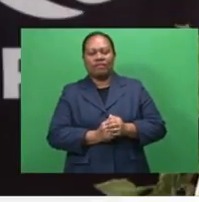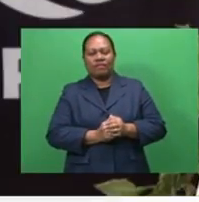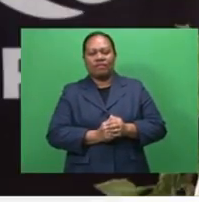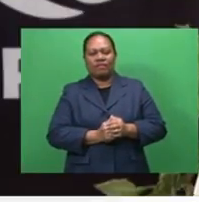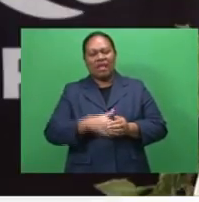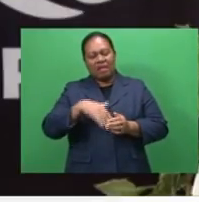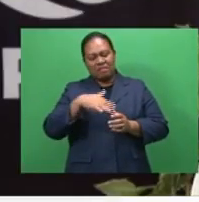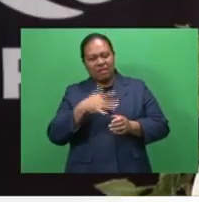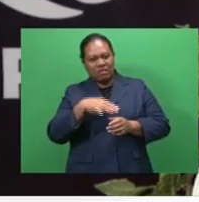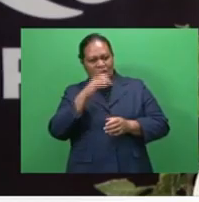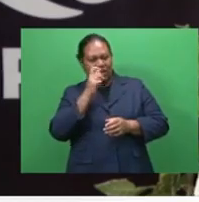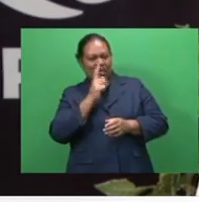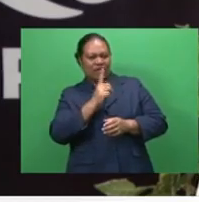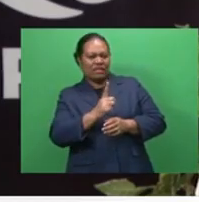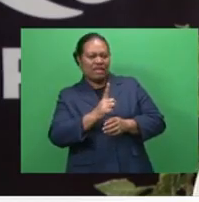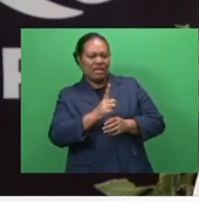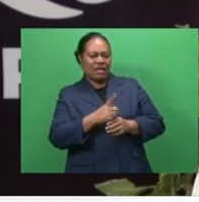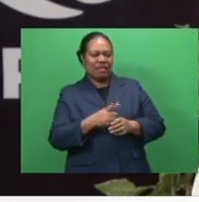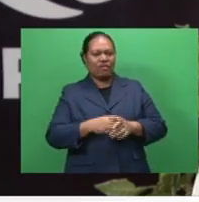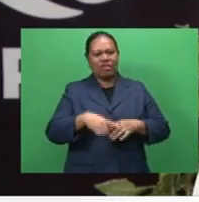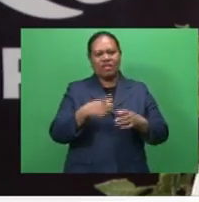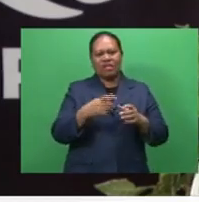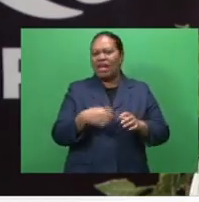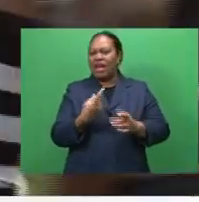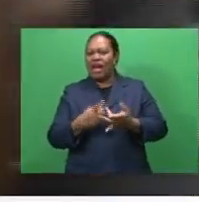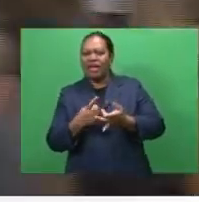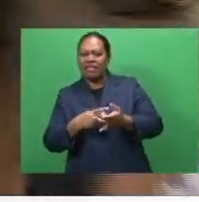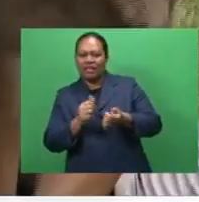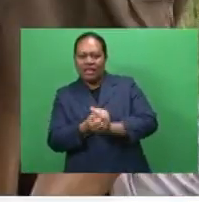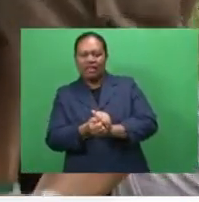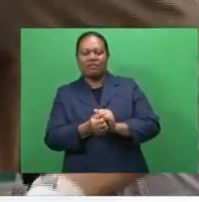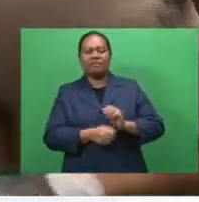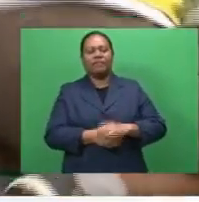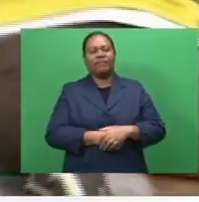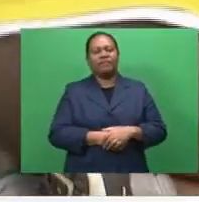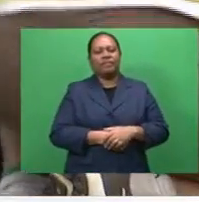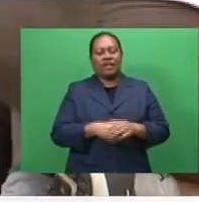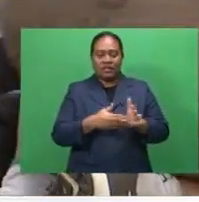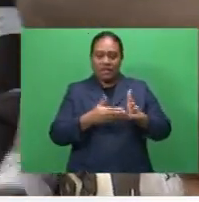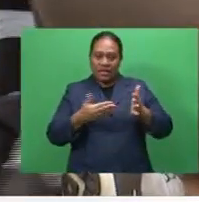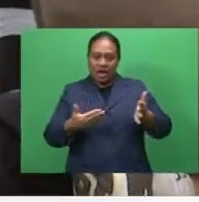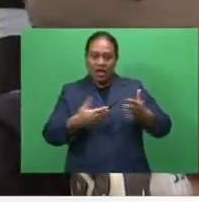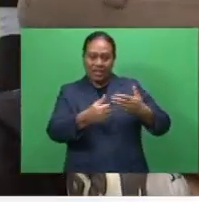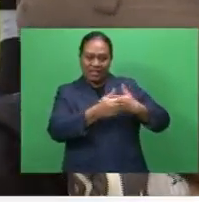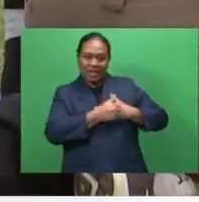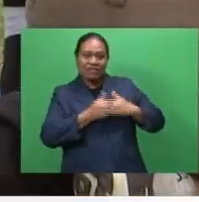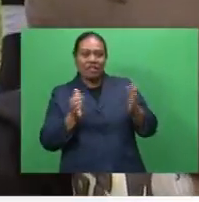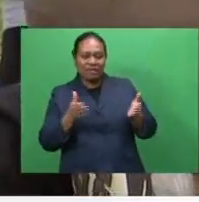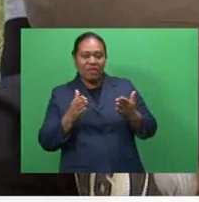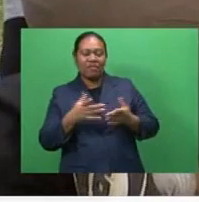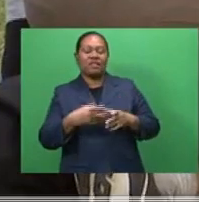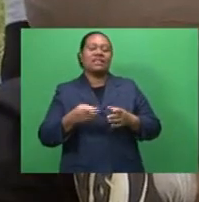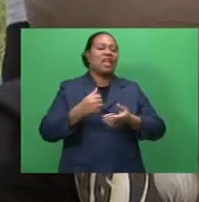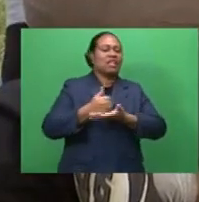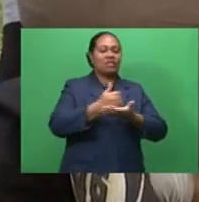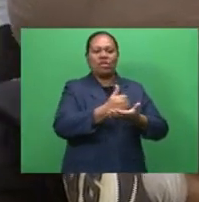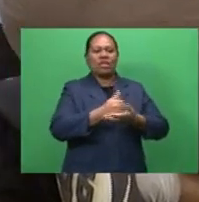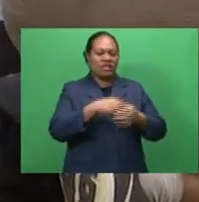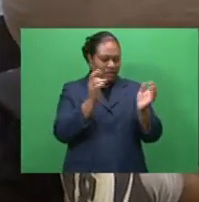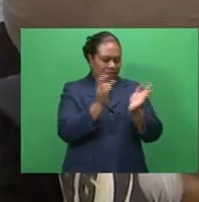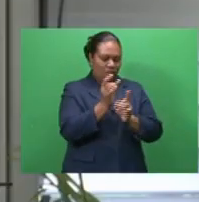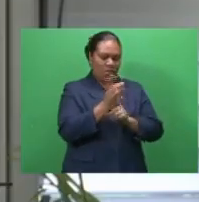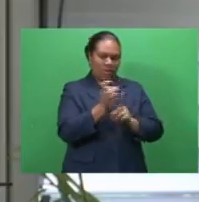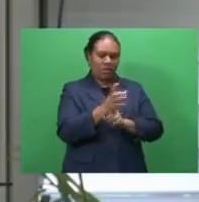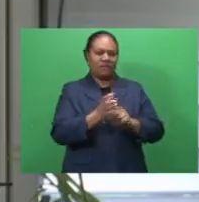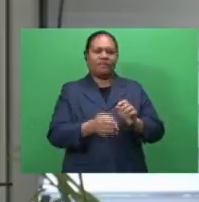we are looking at the format for Fair Brother Challenge. At the moment, the safety of players and fans is paramount. As